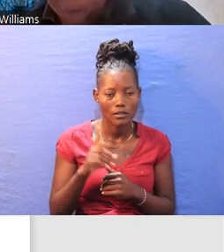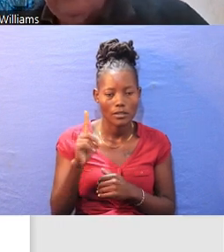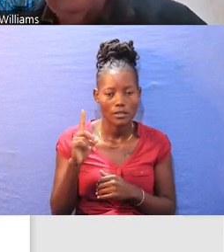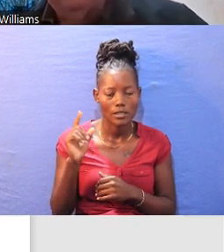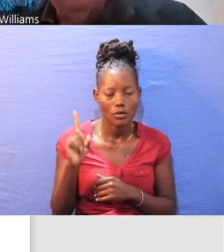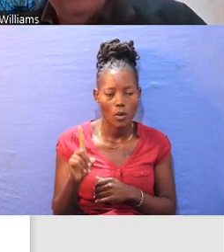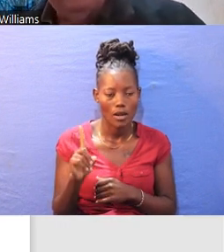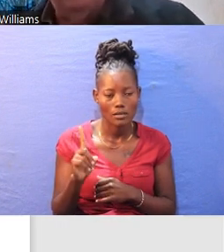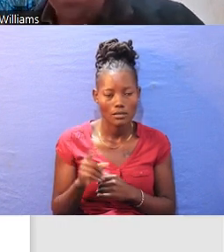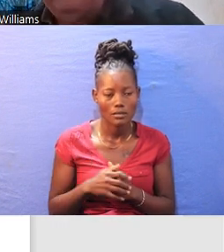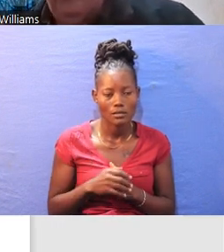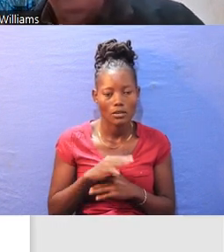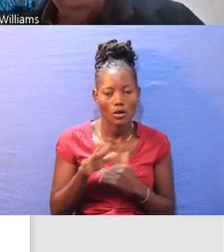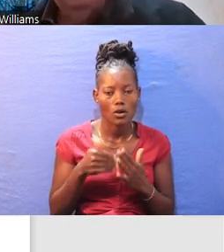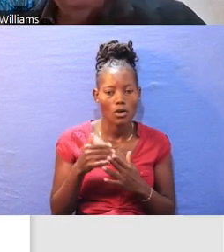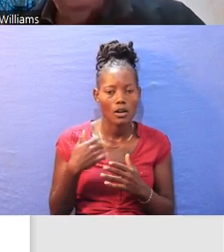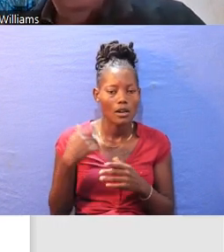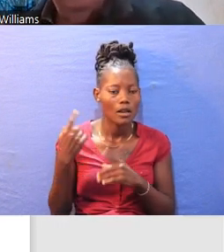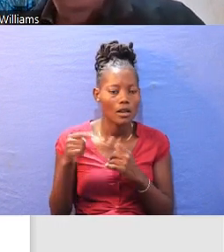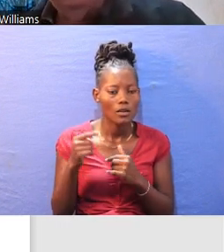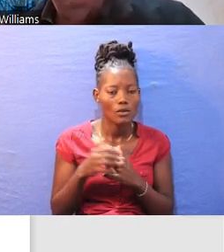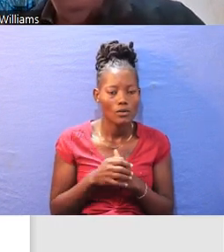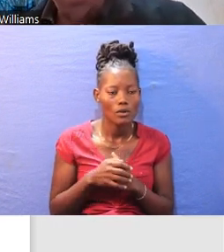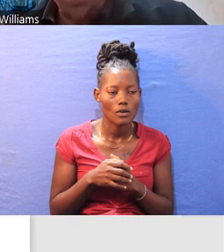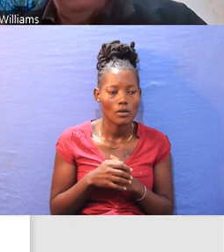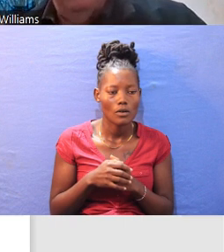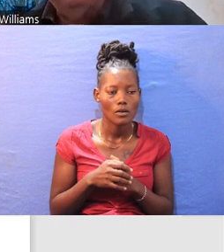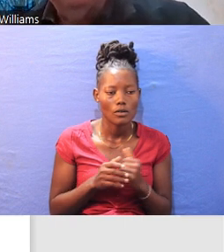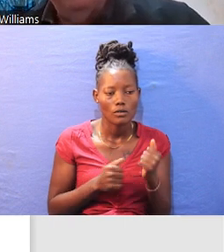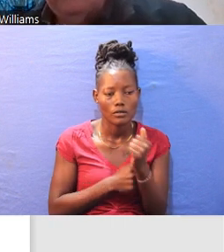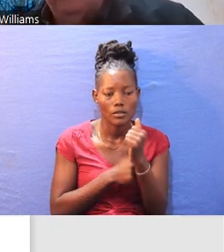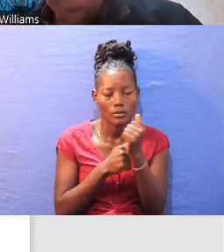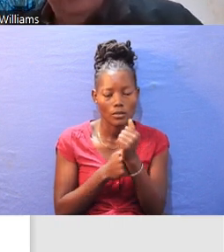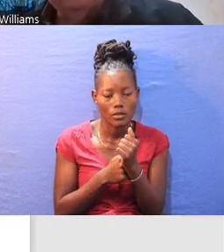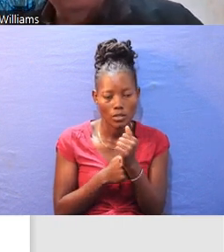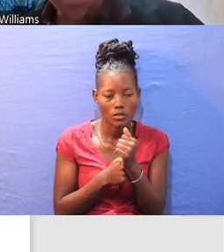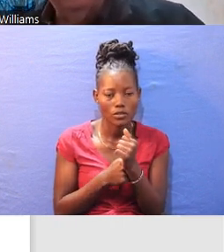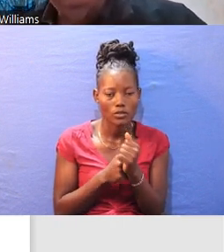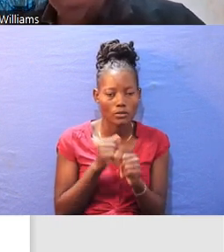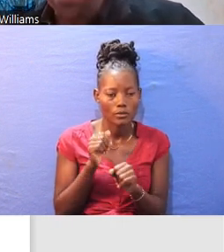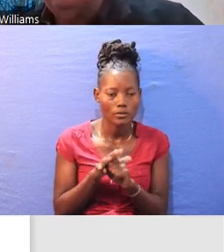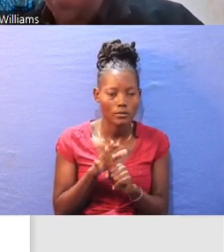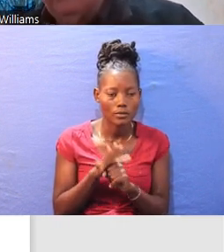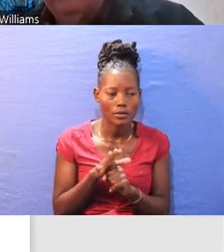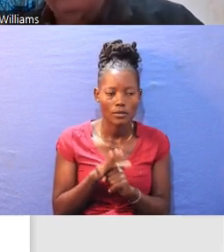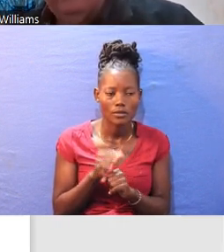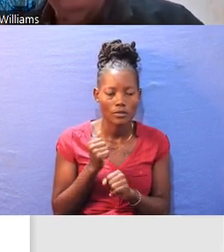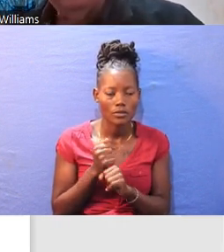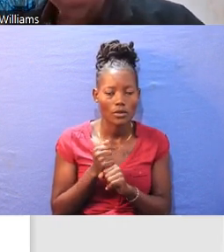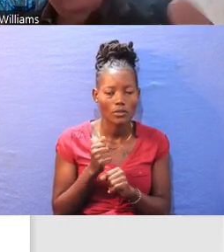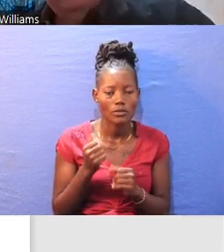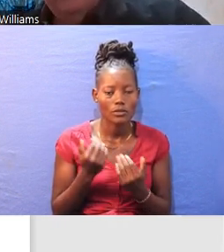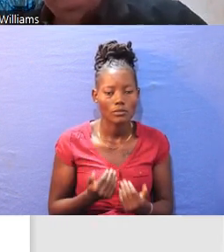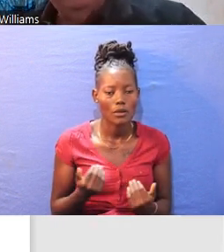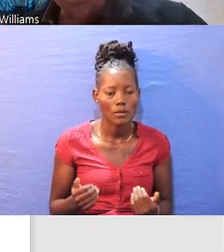athlete in the United States that we called D1. Only one was offered a Division I scholarship. So I did it with developmental